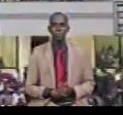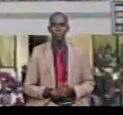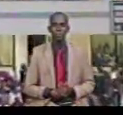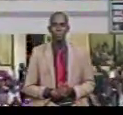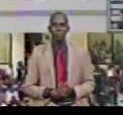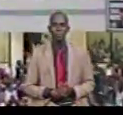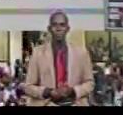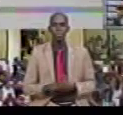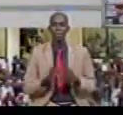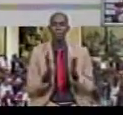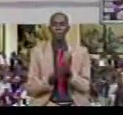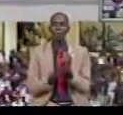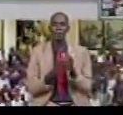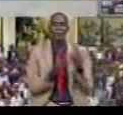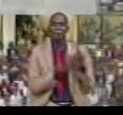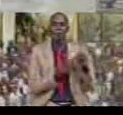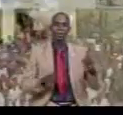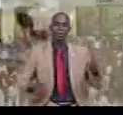Praise the Lord.